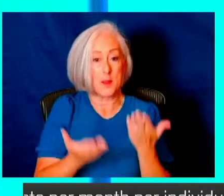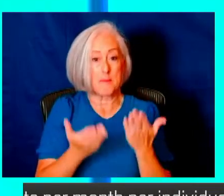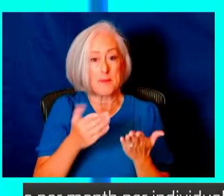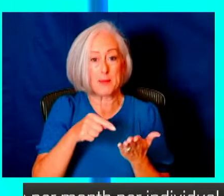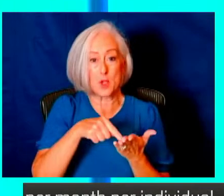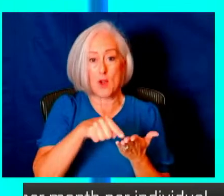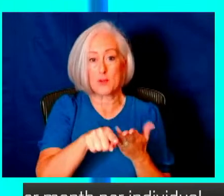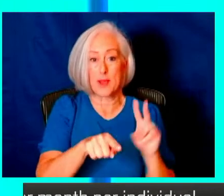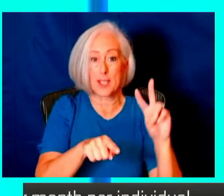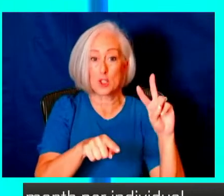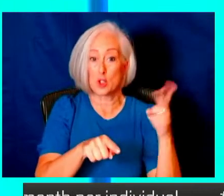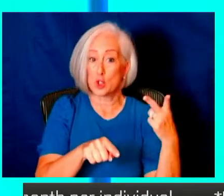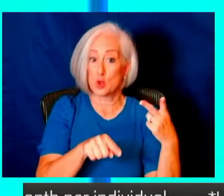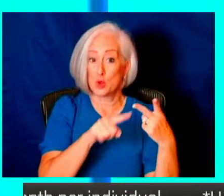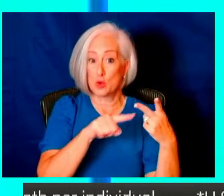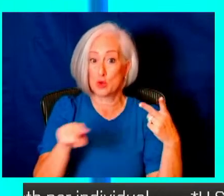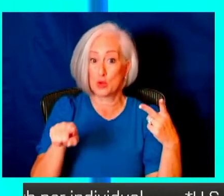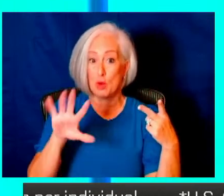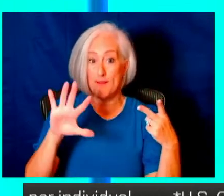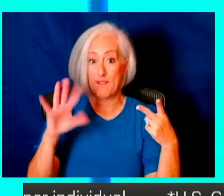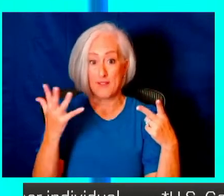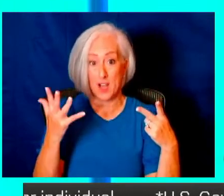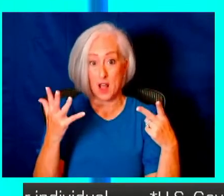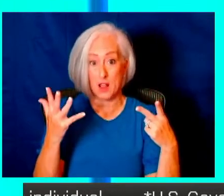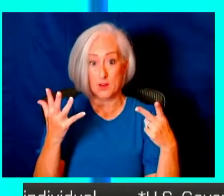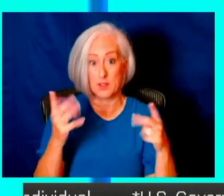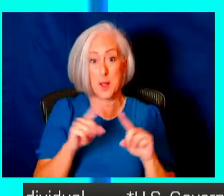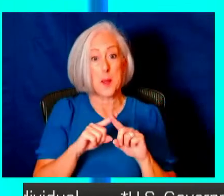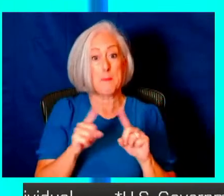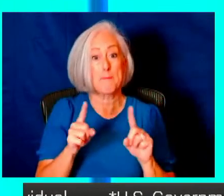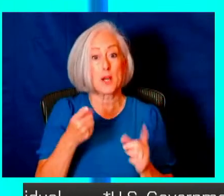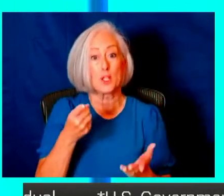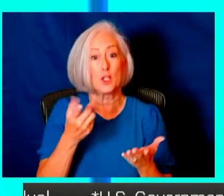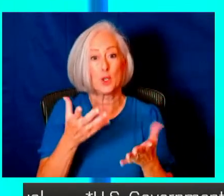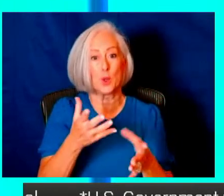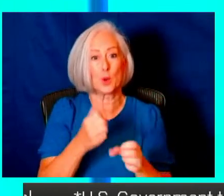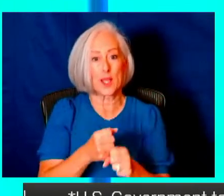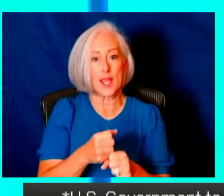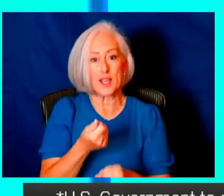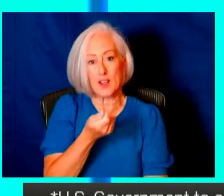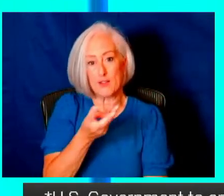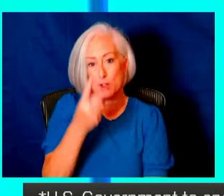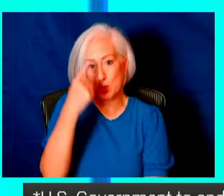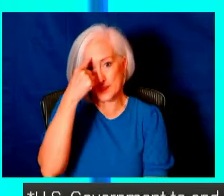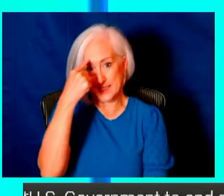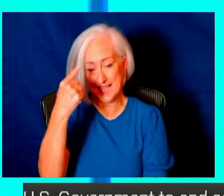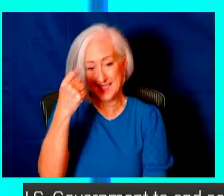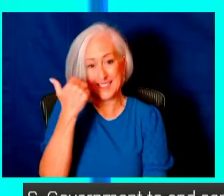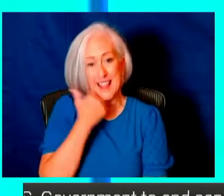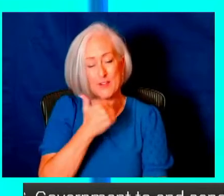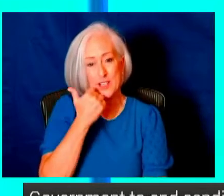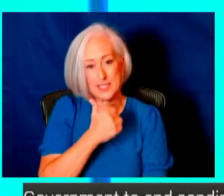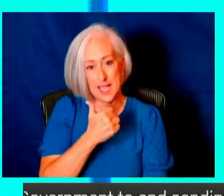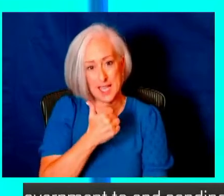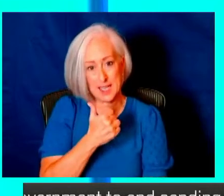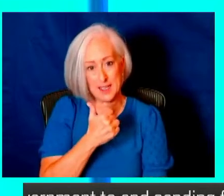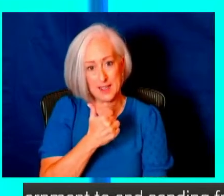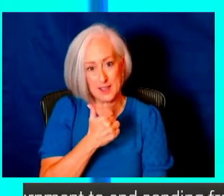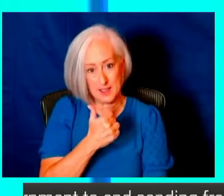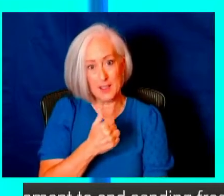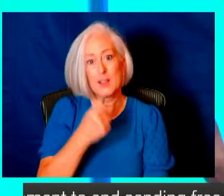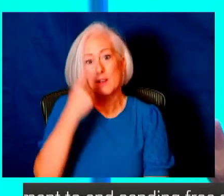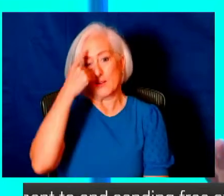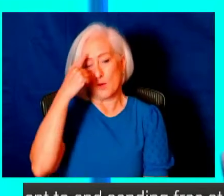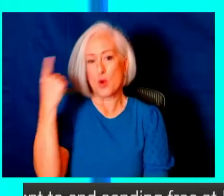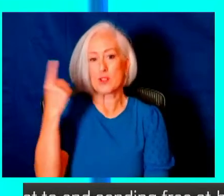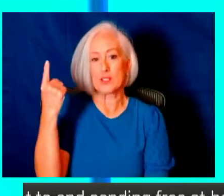when you only make cents per day, that copay for someone in the free world, the equivalent is